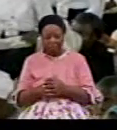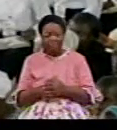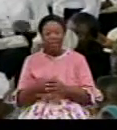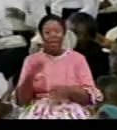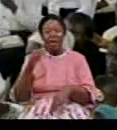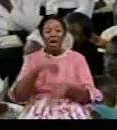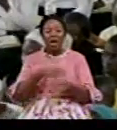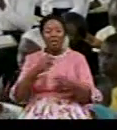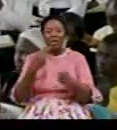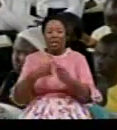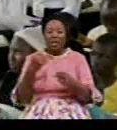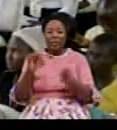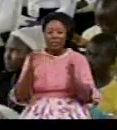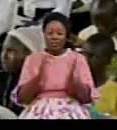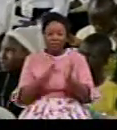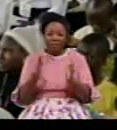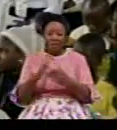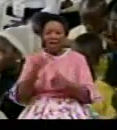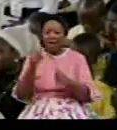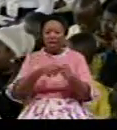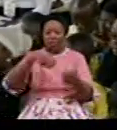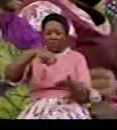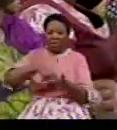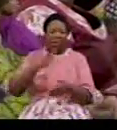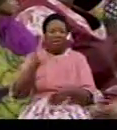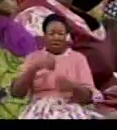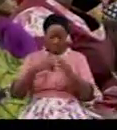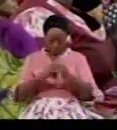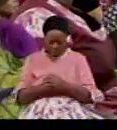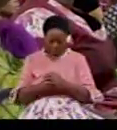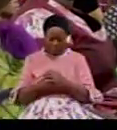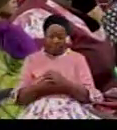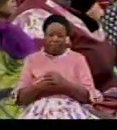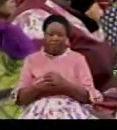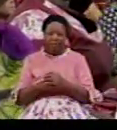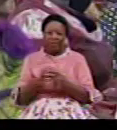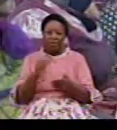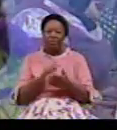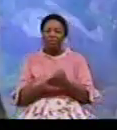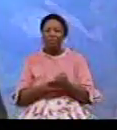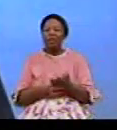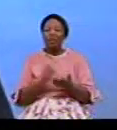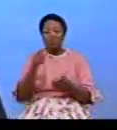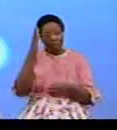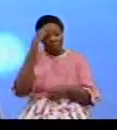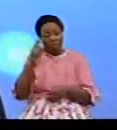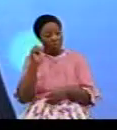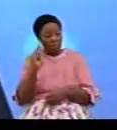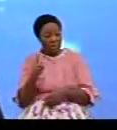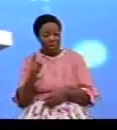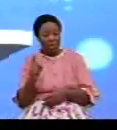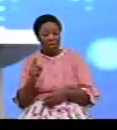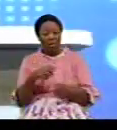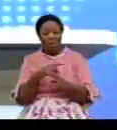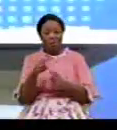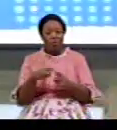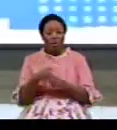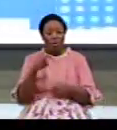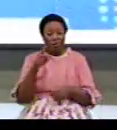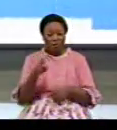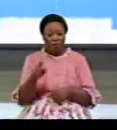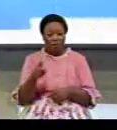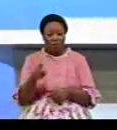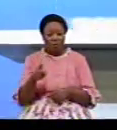I marry him? He now is in total control. Those are the people. When he